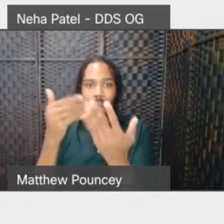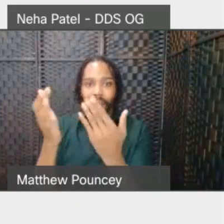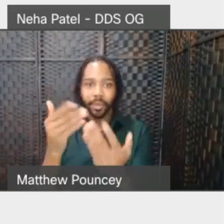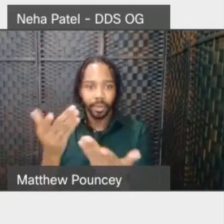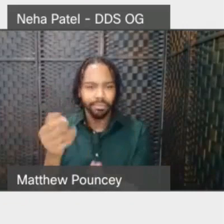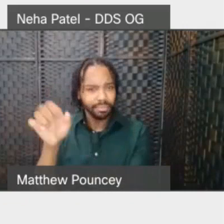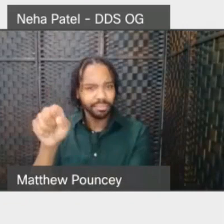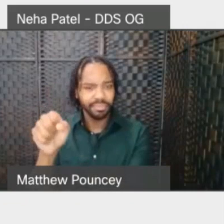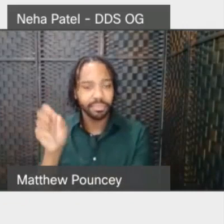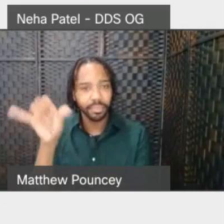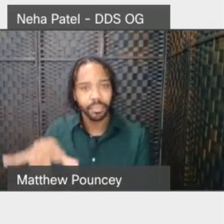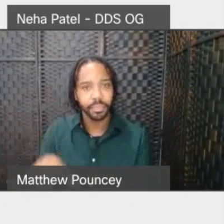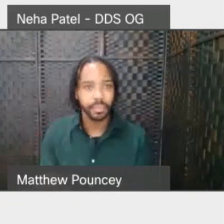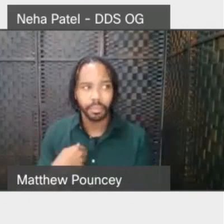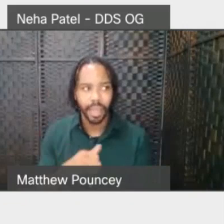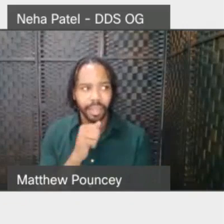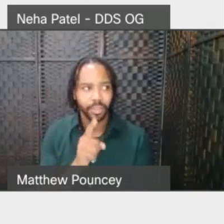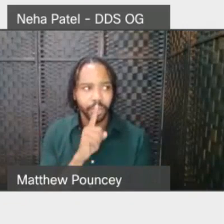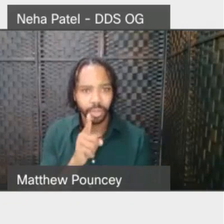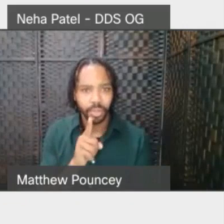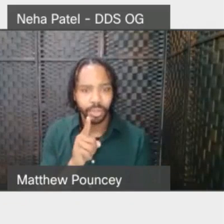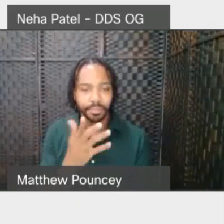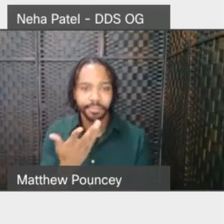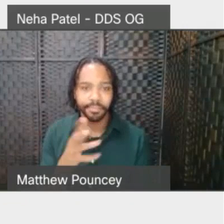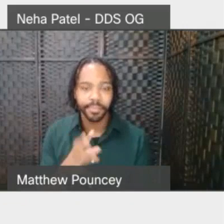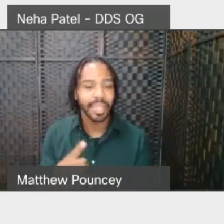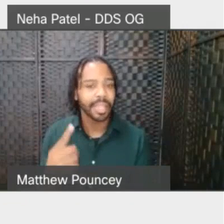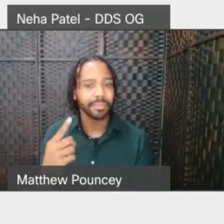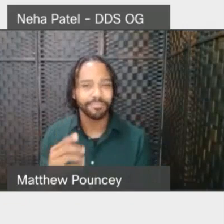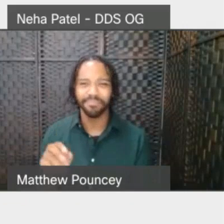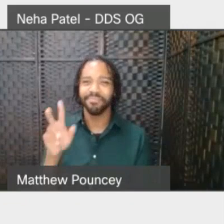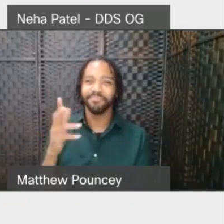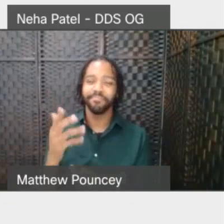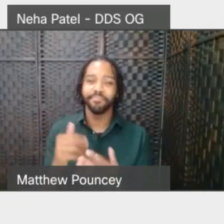that. I'm not sure. It sounds more